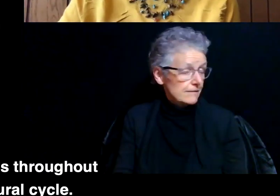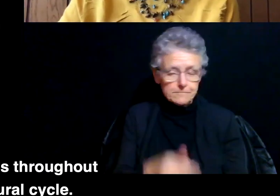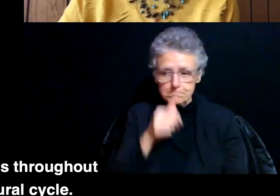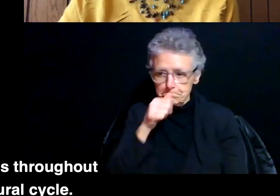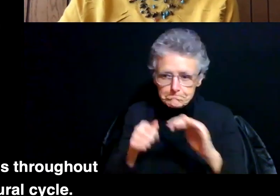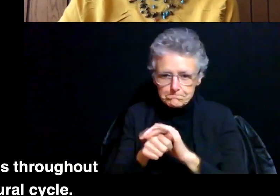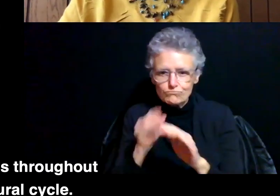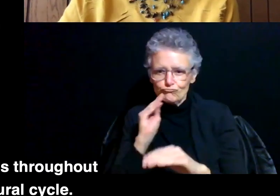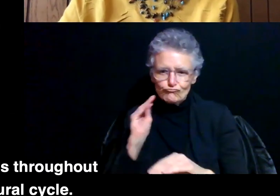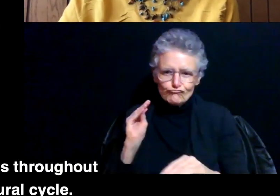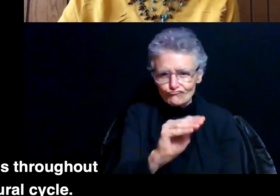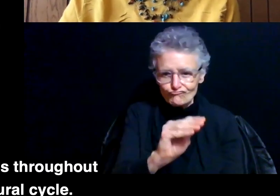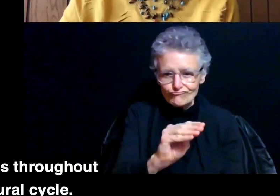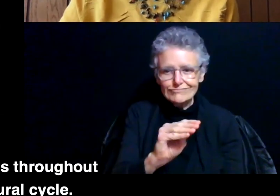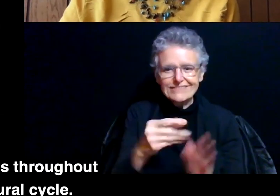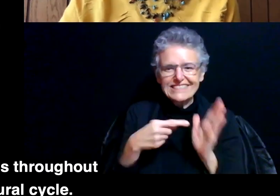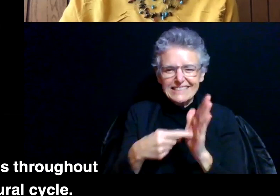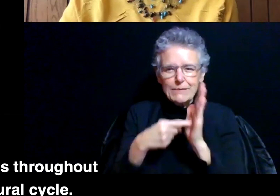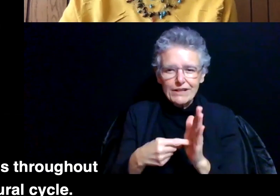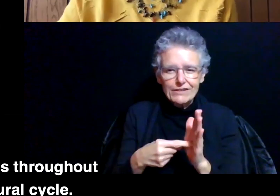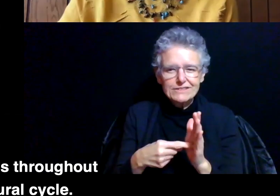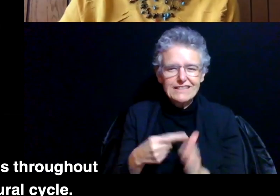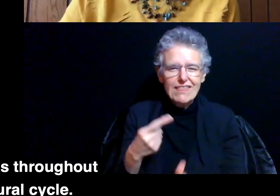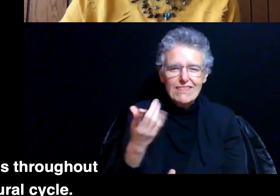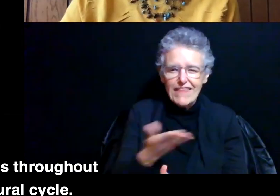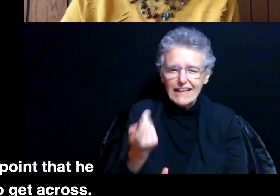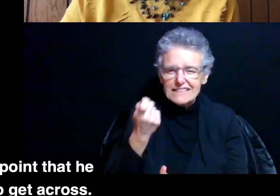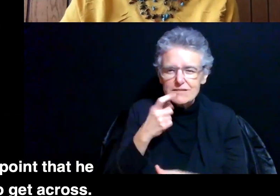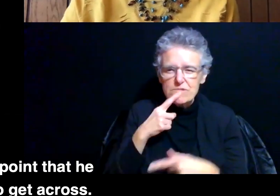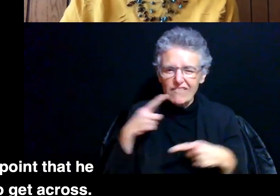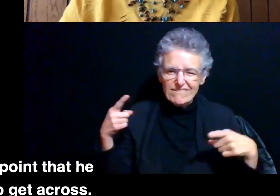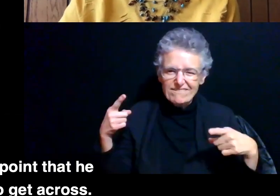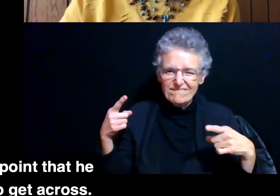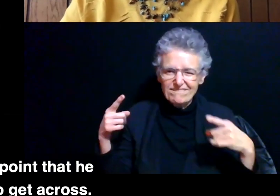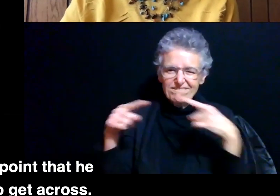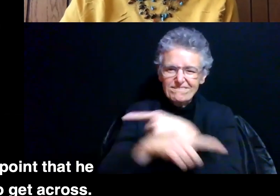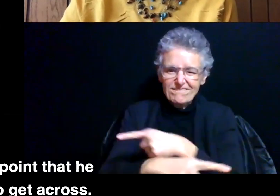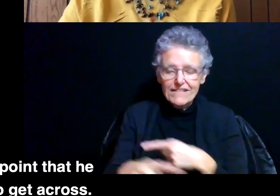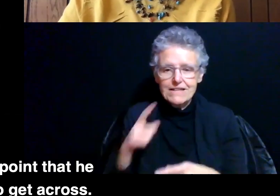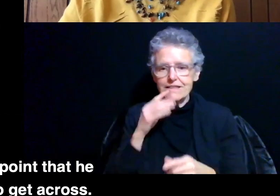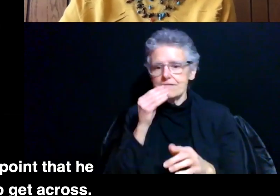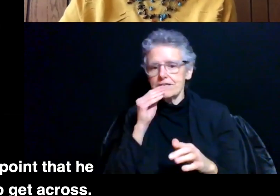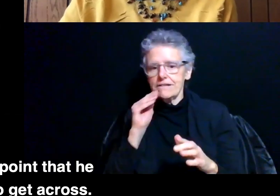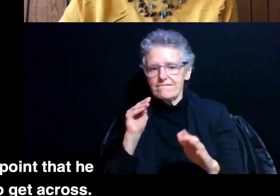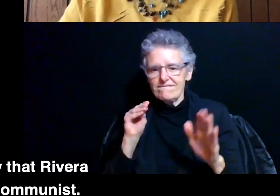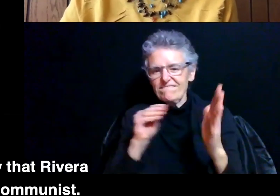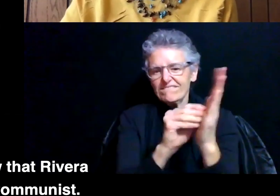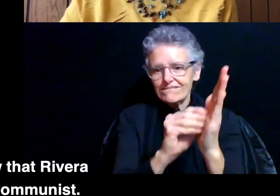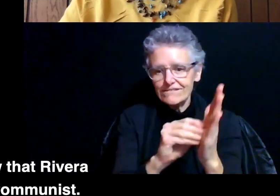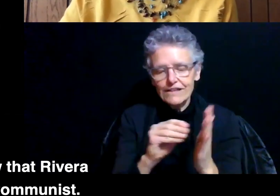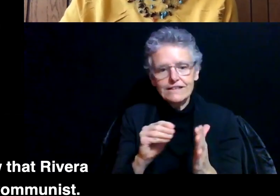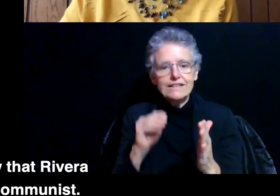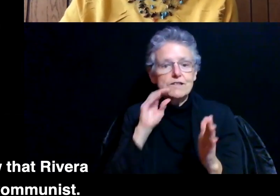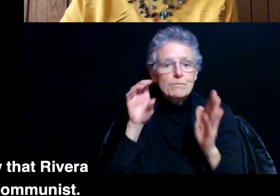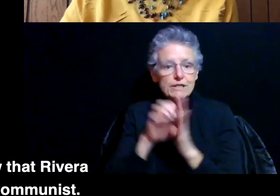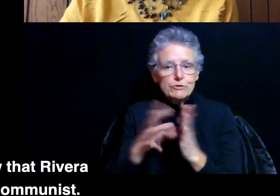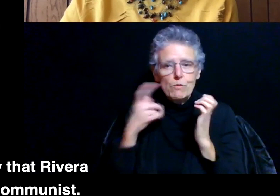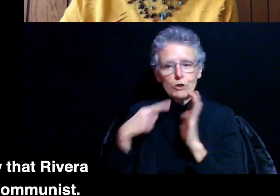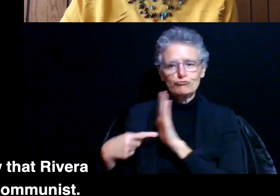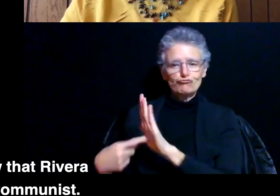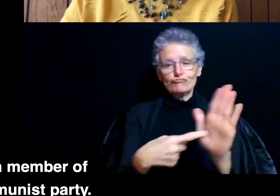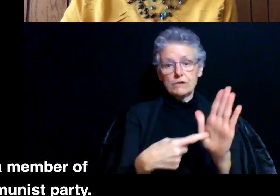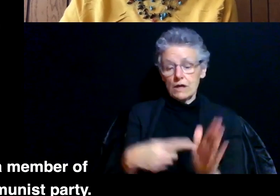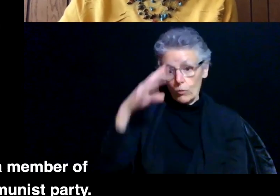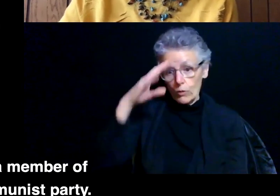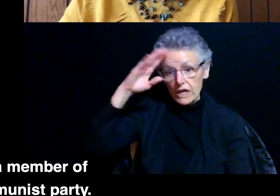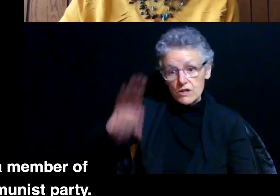symbols and ironies throughout this mural cycle. He had a point that he wanted to get across. We know that Rivera was a